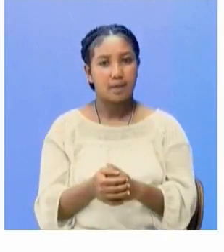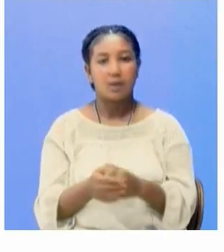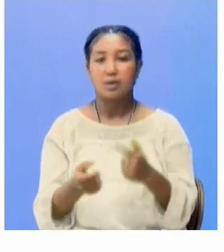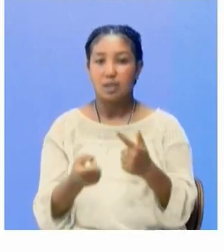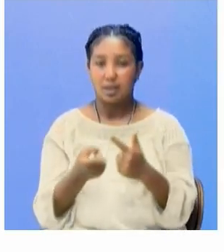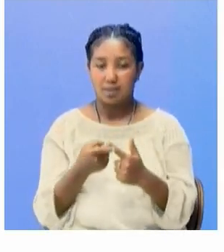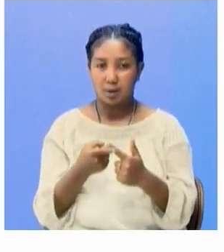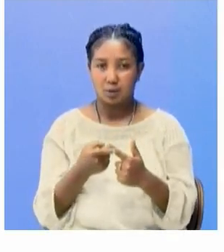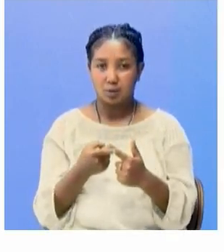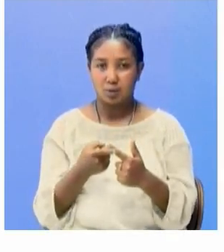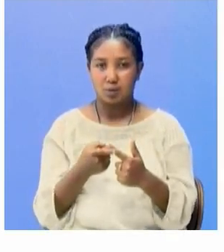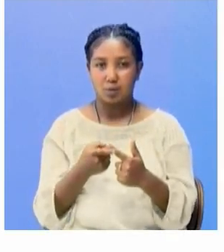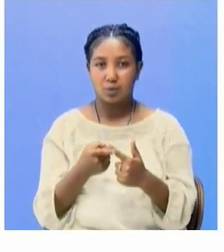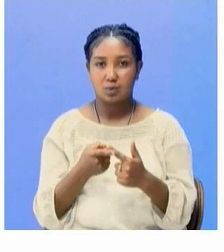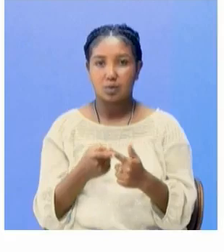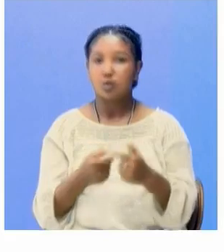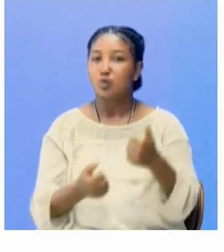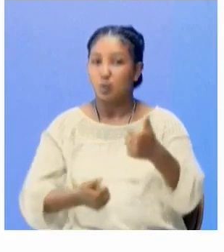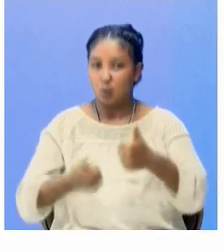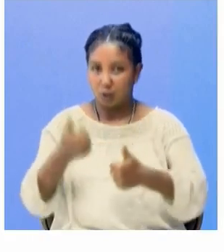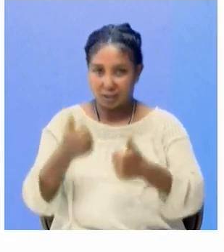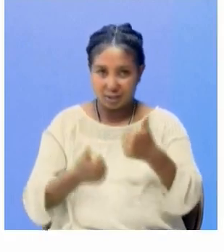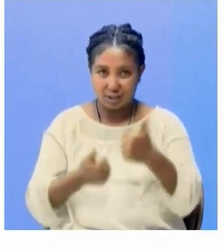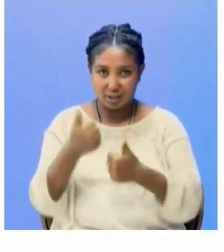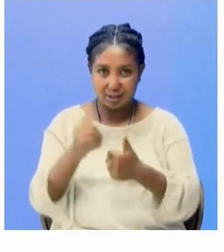Number 2, which.